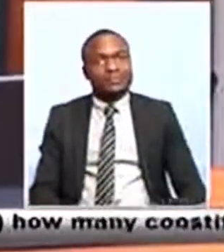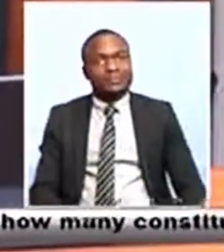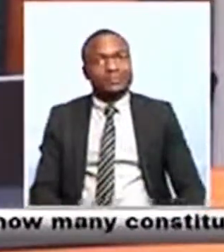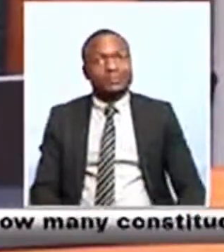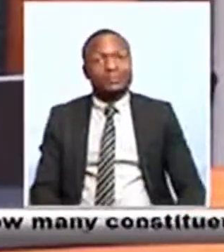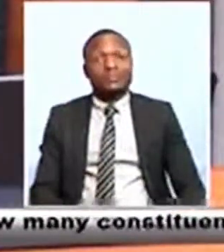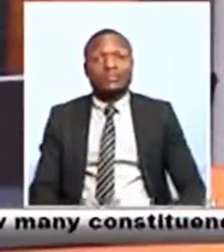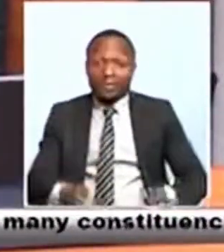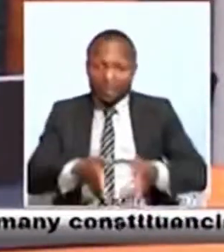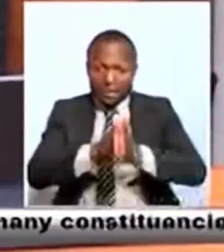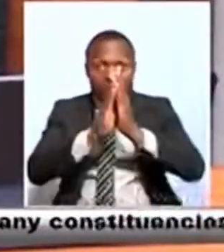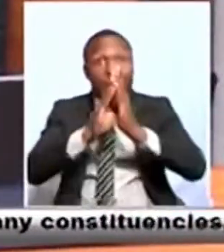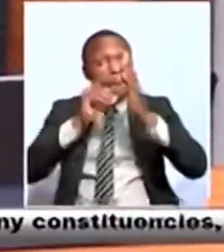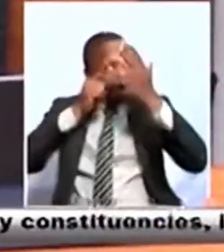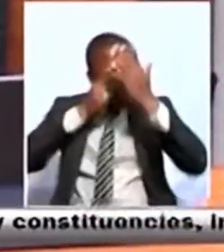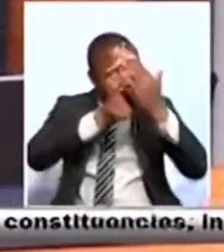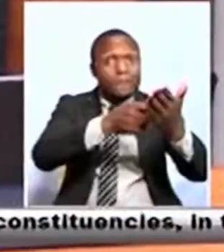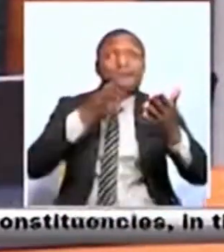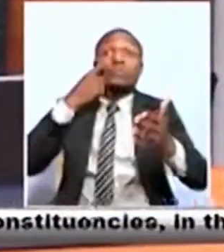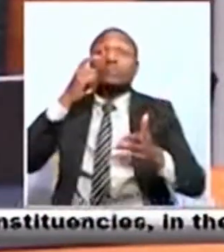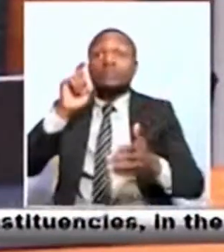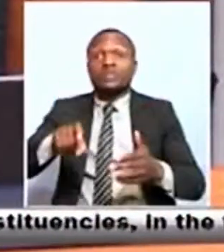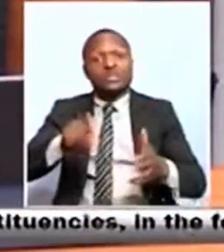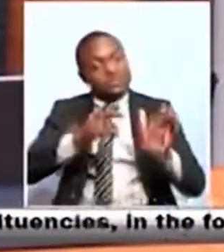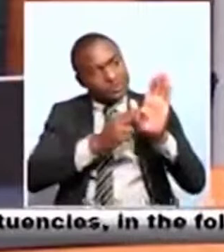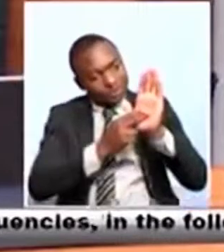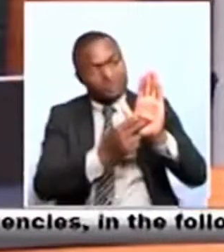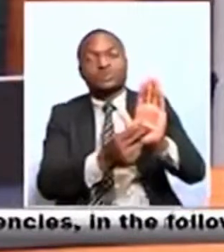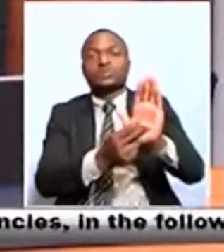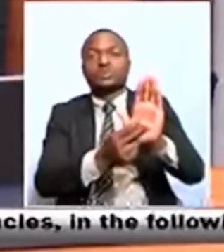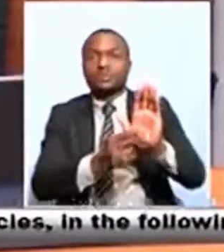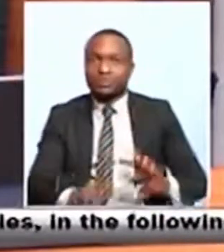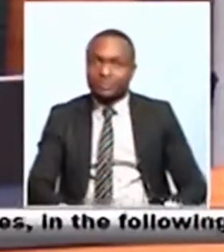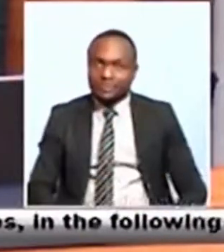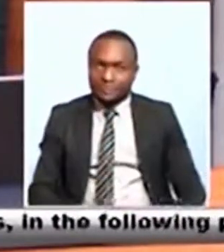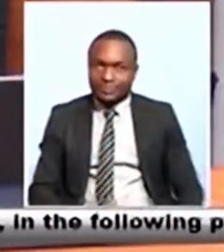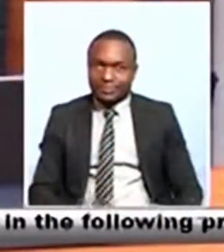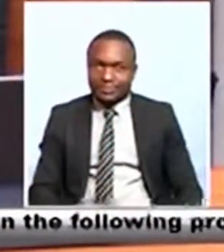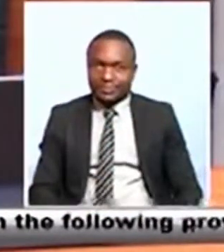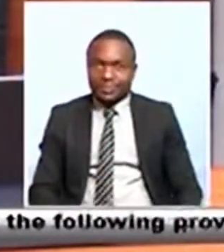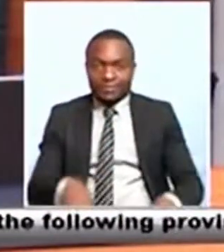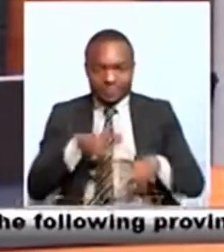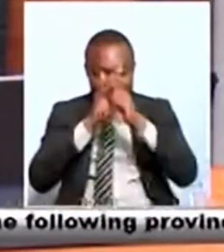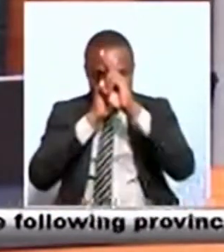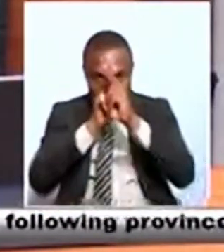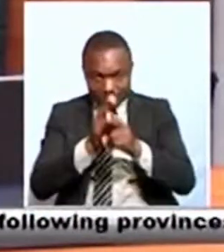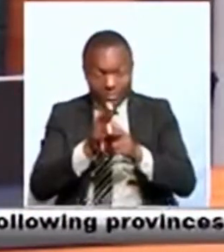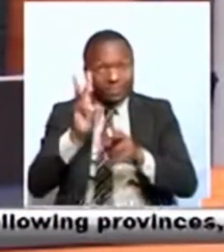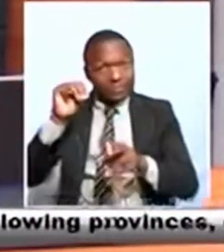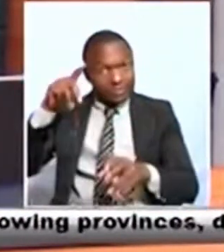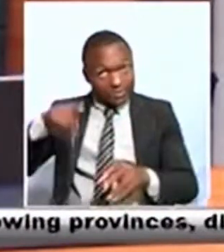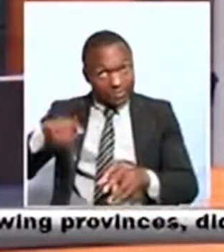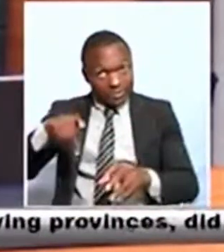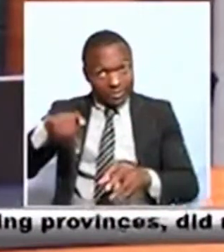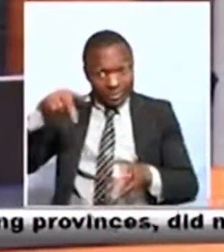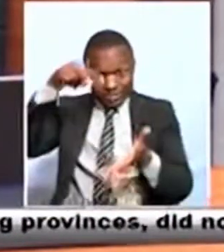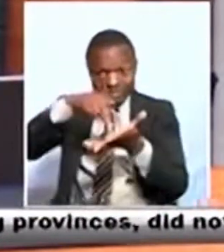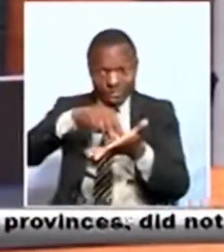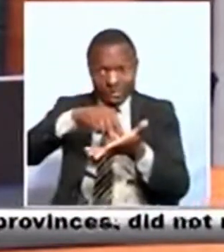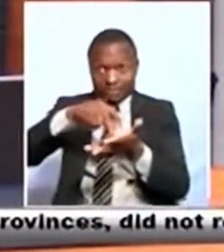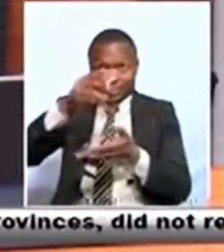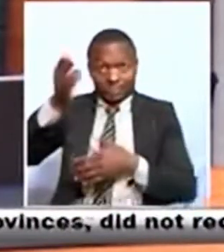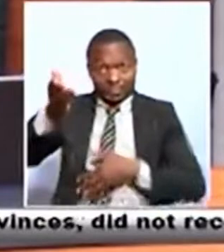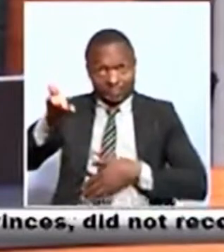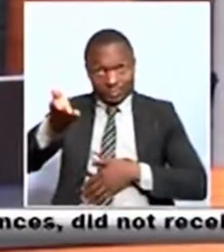As for the point of order, you just indicate the honorable member who is on the floor.